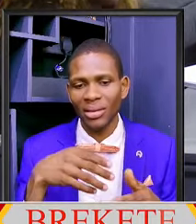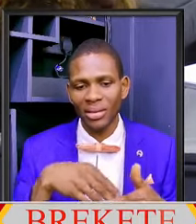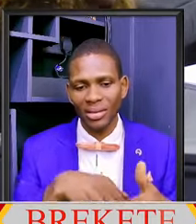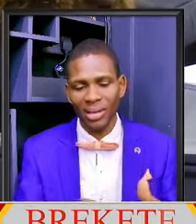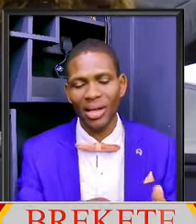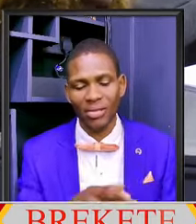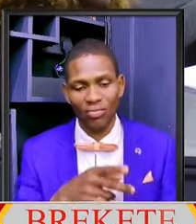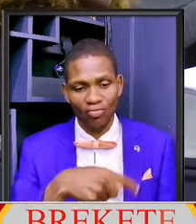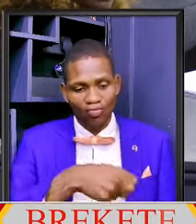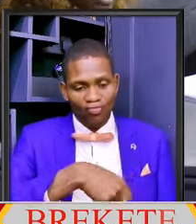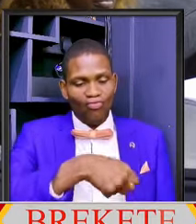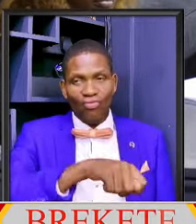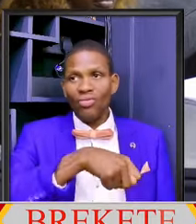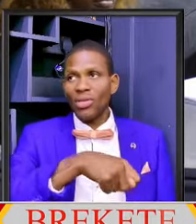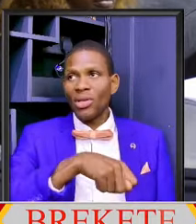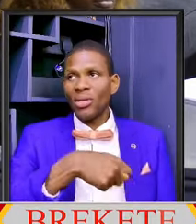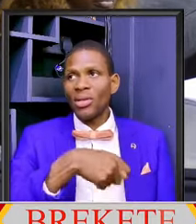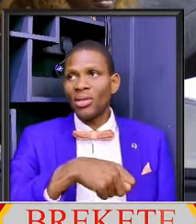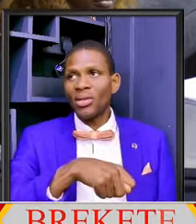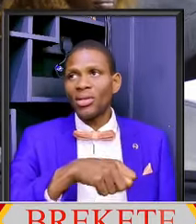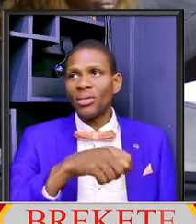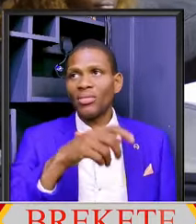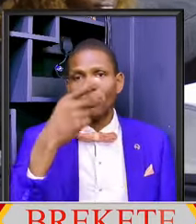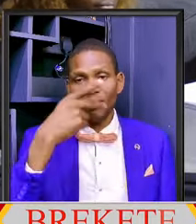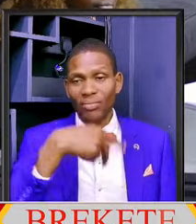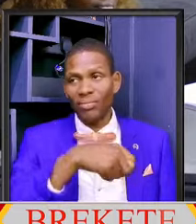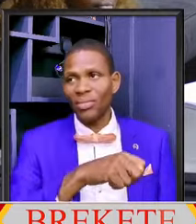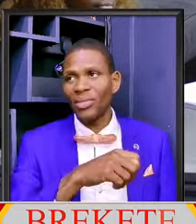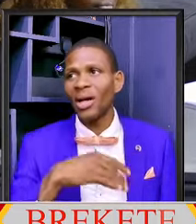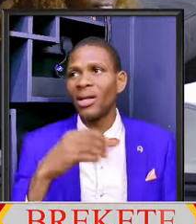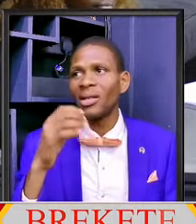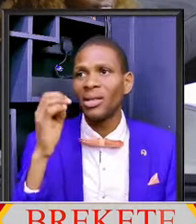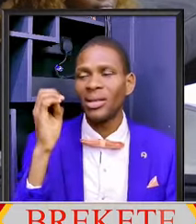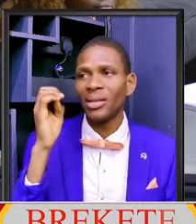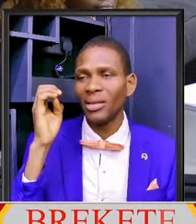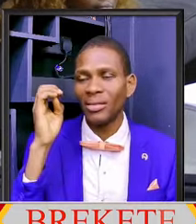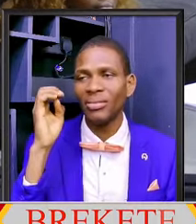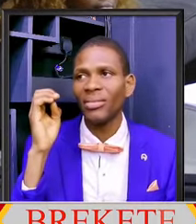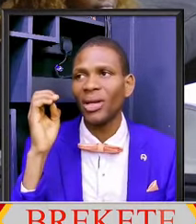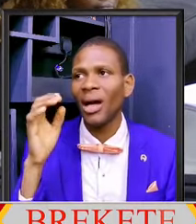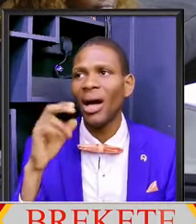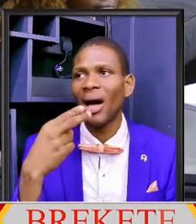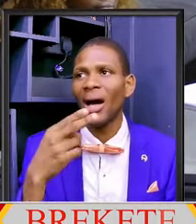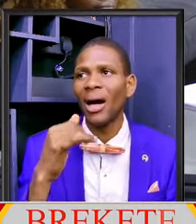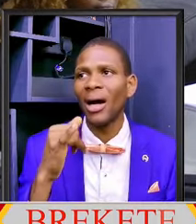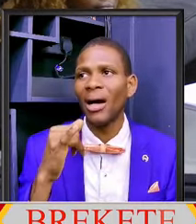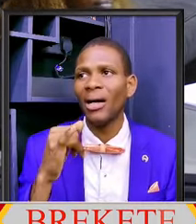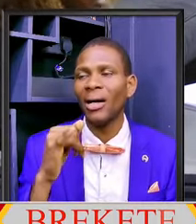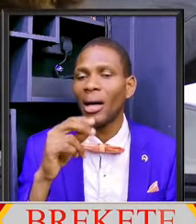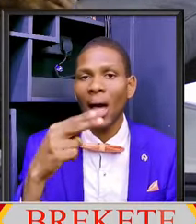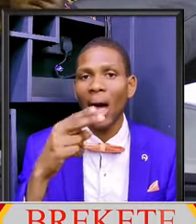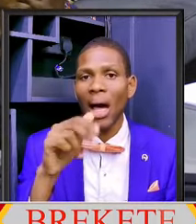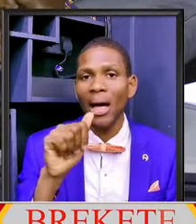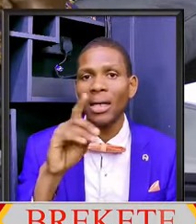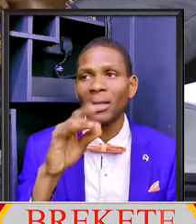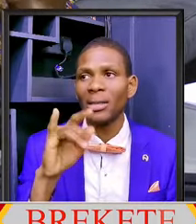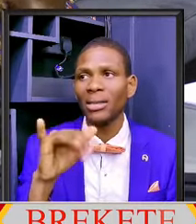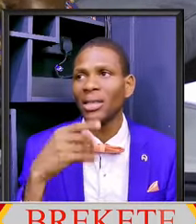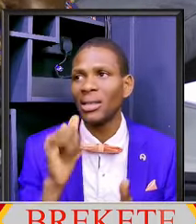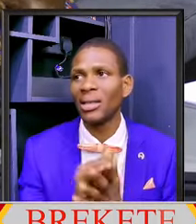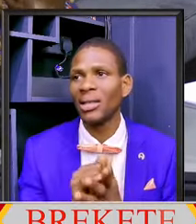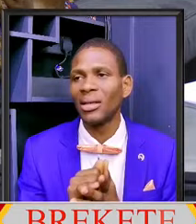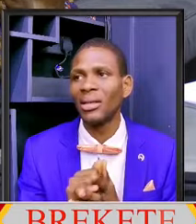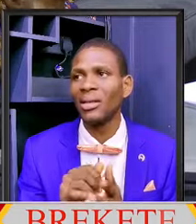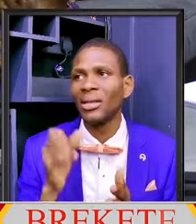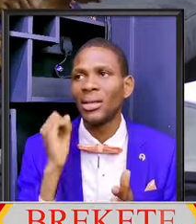fence. So it is, nah. The reason be that. Now, Haji tell and say, made them tell and say, nah, marry, she won't marry